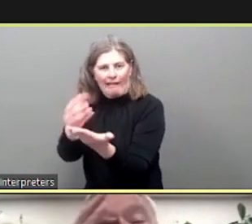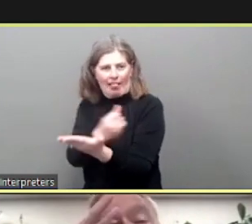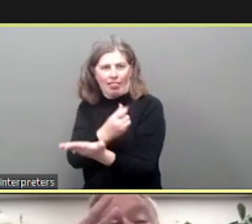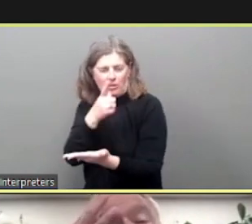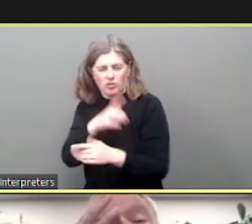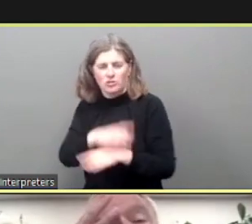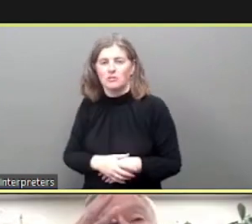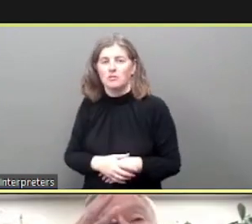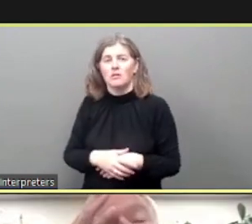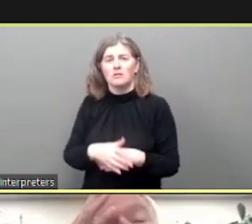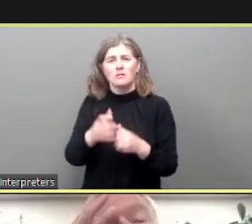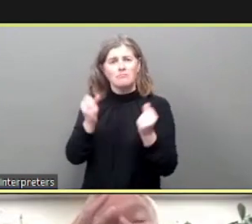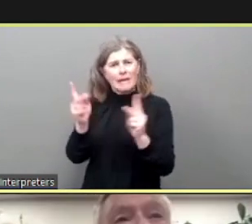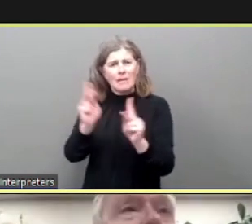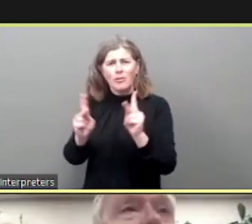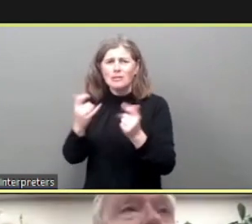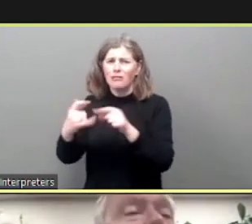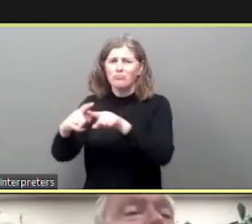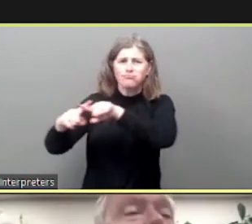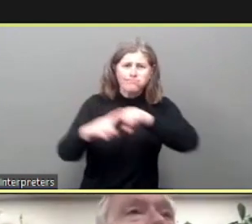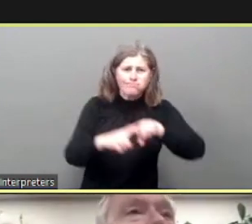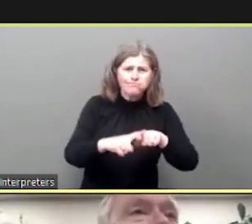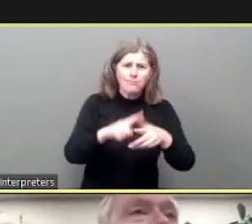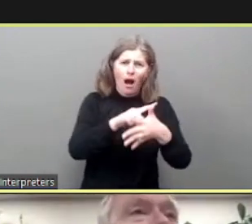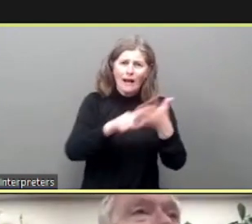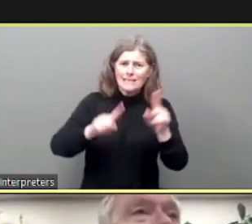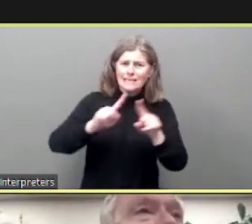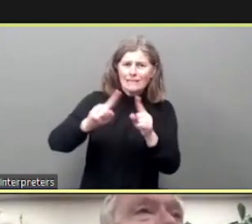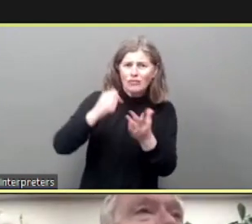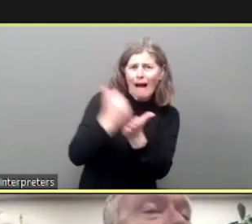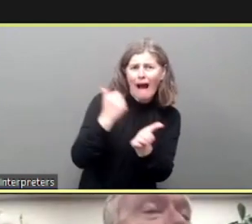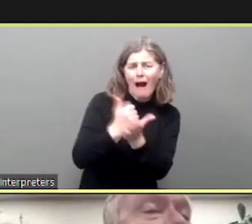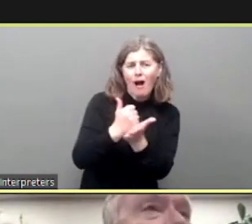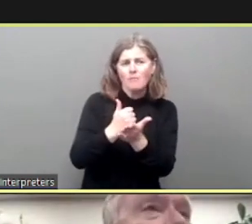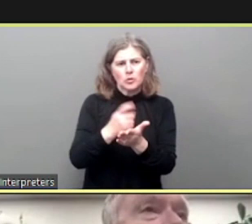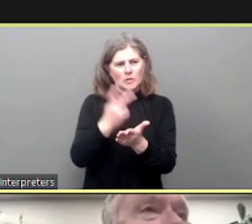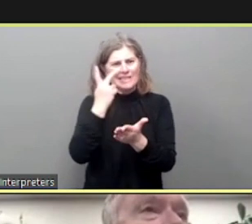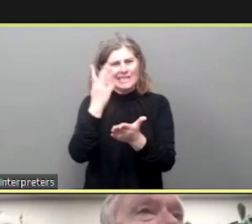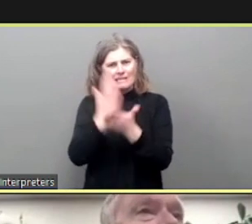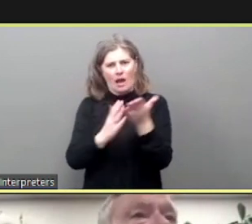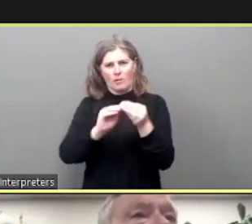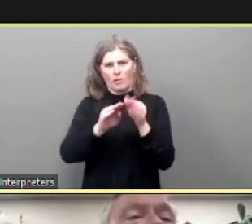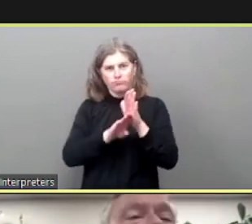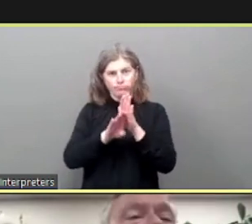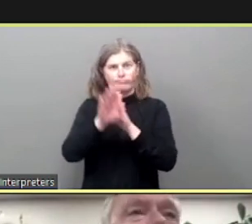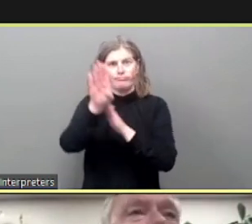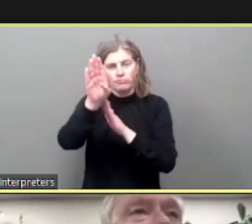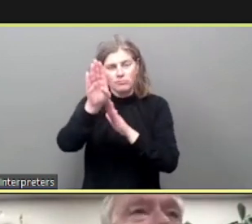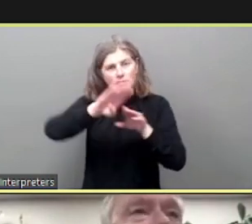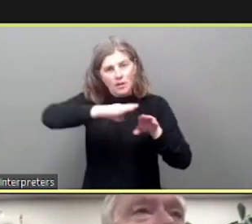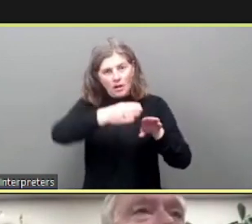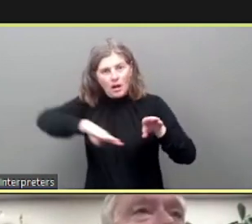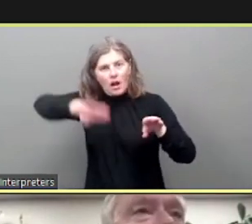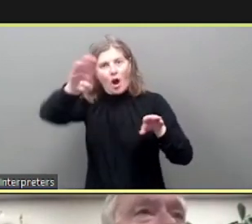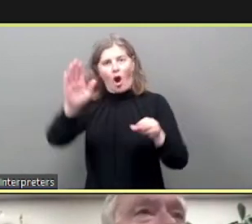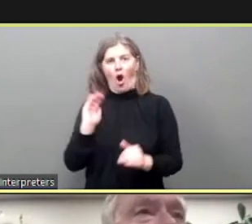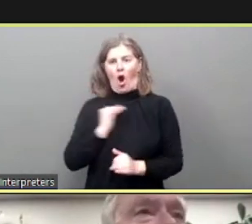neighbors and friends relying heavily on benefits. You can see some remarkable numbers that our SNAP program has